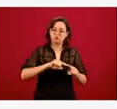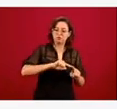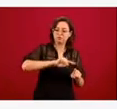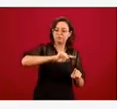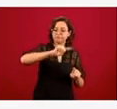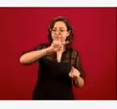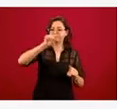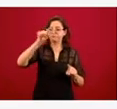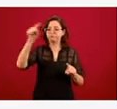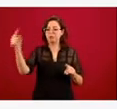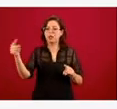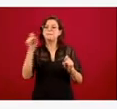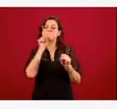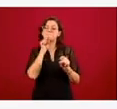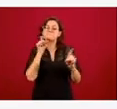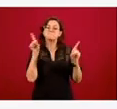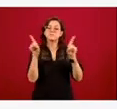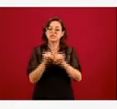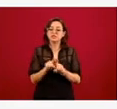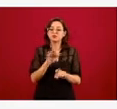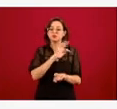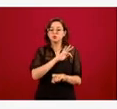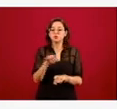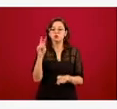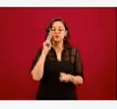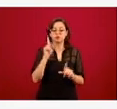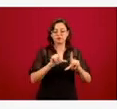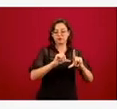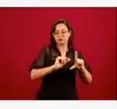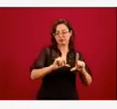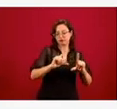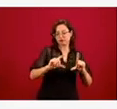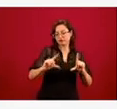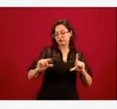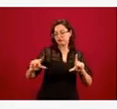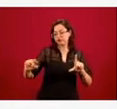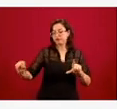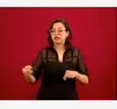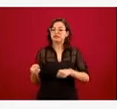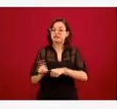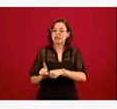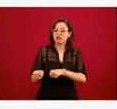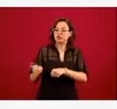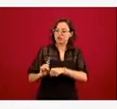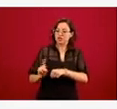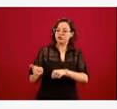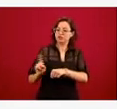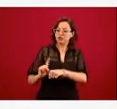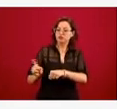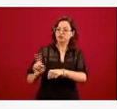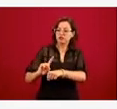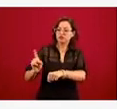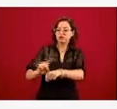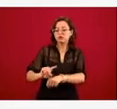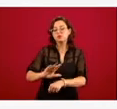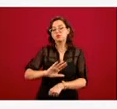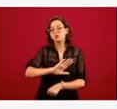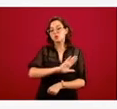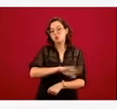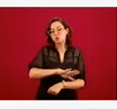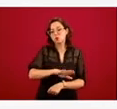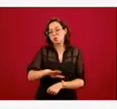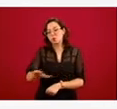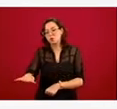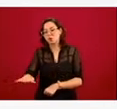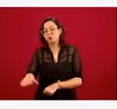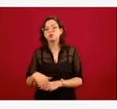death toll, which is the line in black, and then we have on the bars, we have the amount of